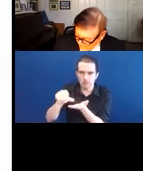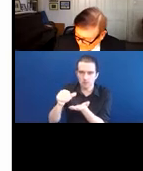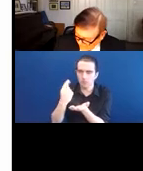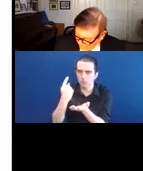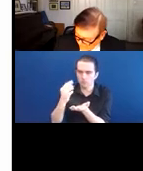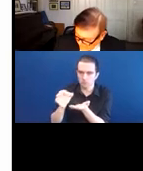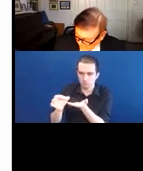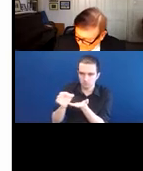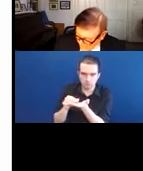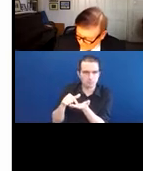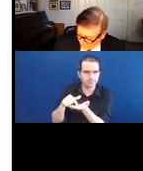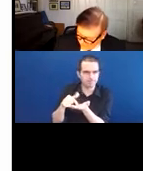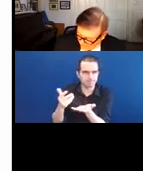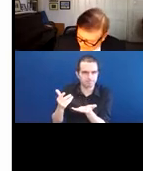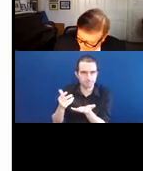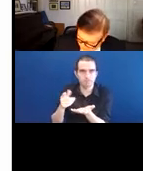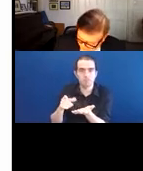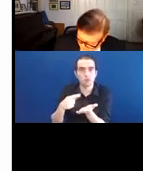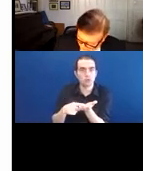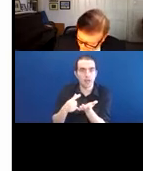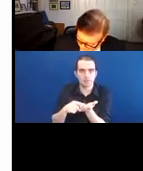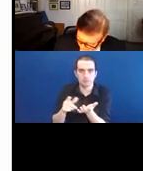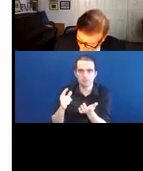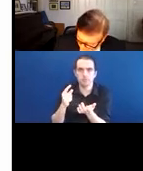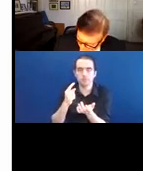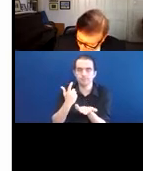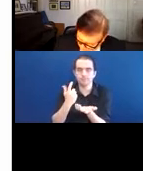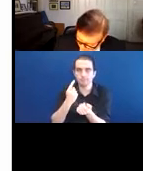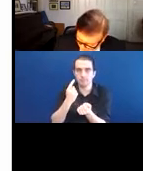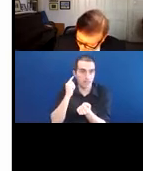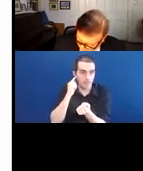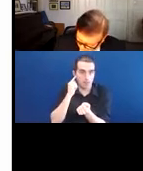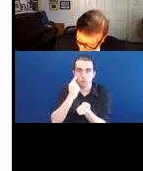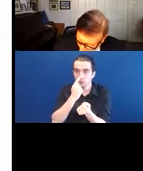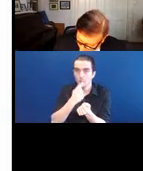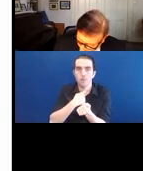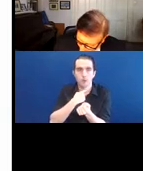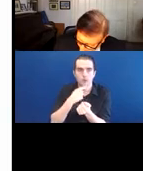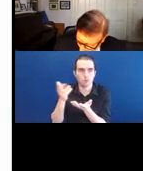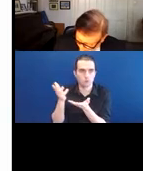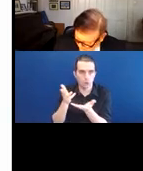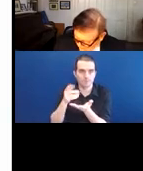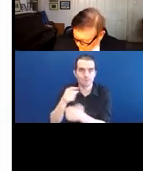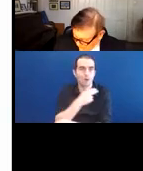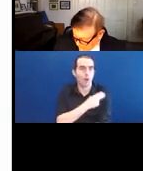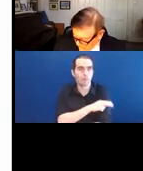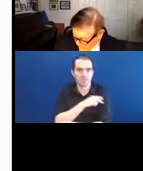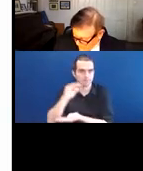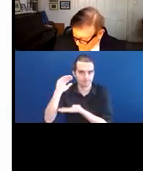Various other people are saying is limited accessibility or hardly accessible, affordable for disabled people.